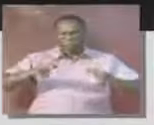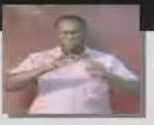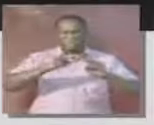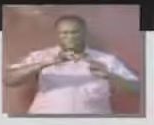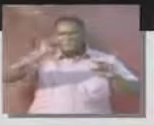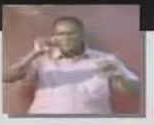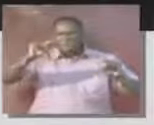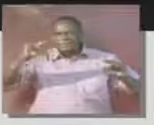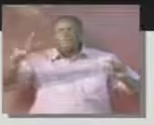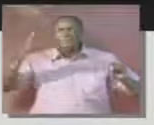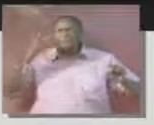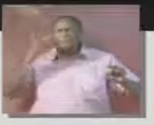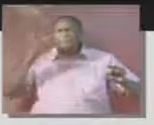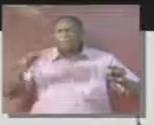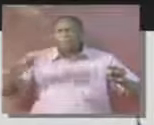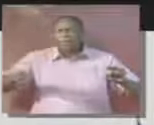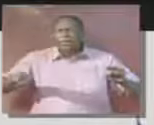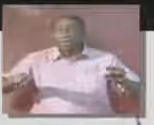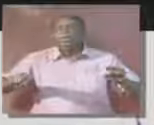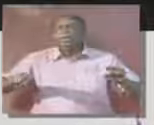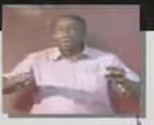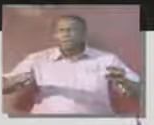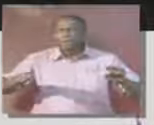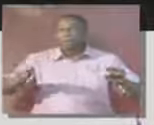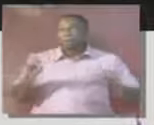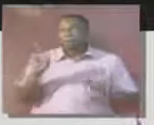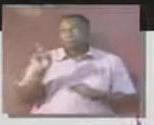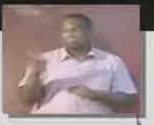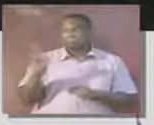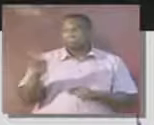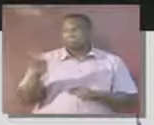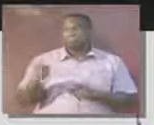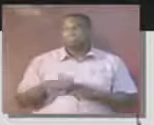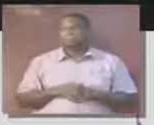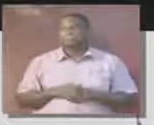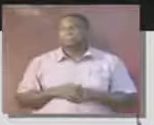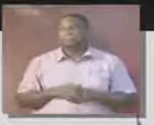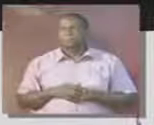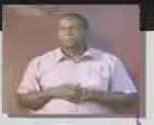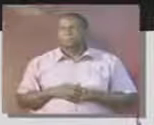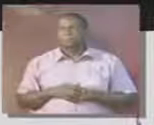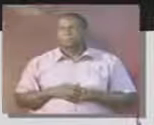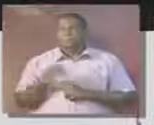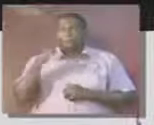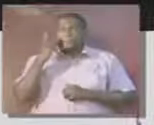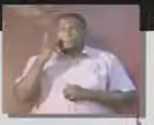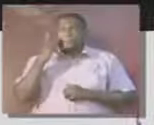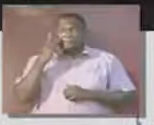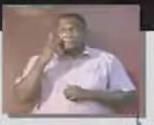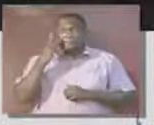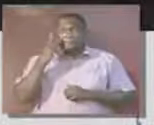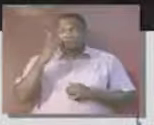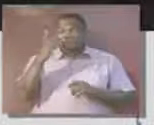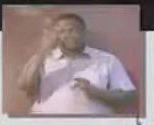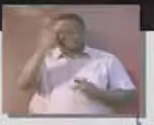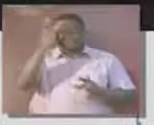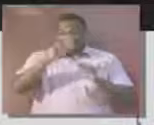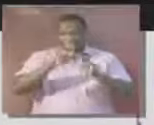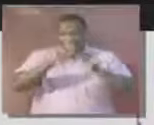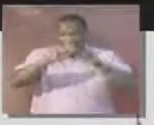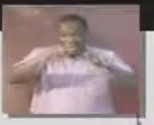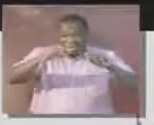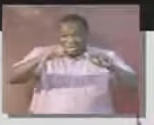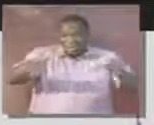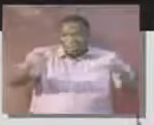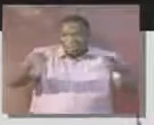please. And I believe the slide after that. Right, excellent, right there. So, as you can see with the epidemic curve, we're comparing a couple of things at